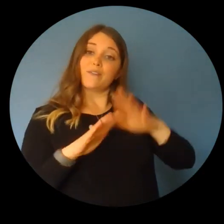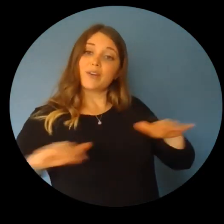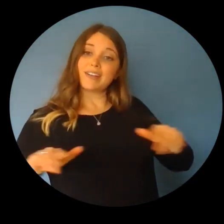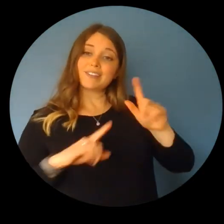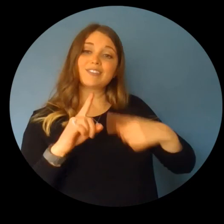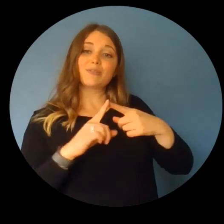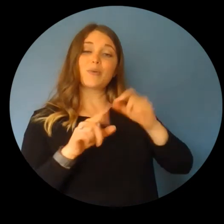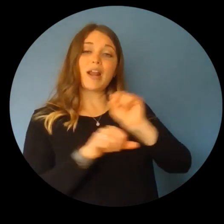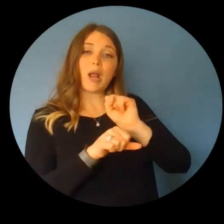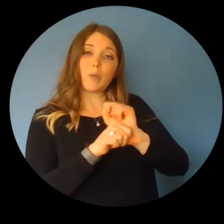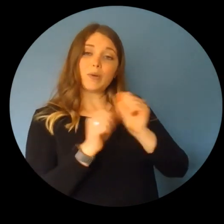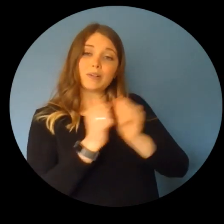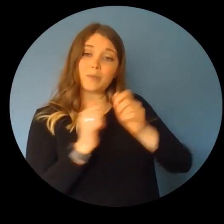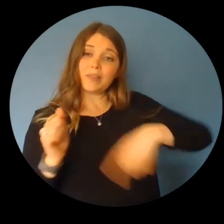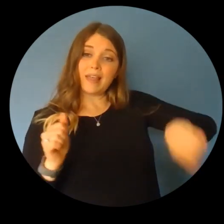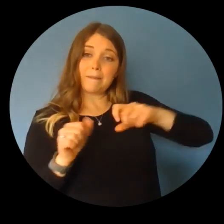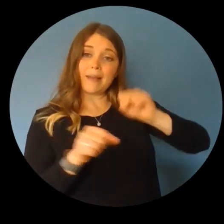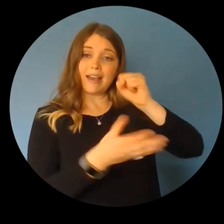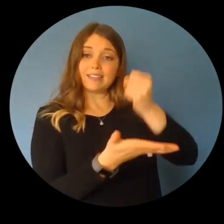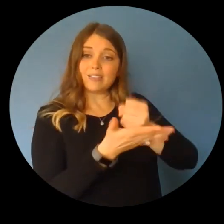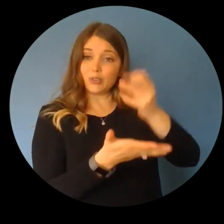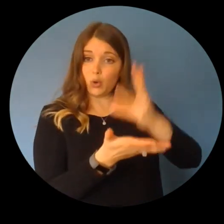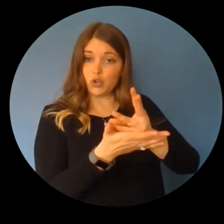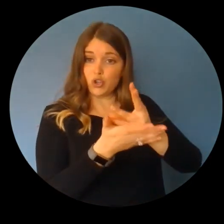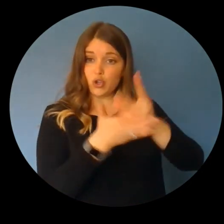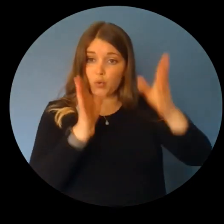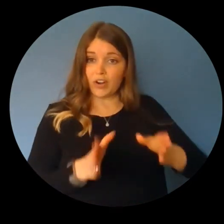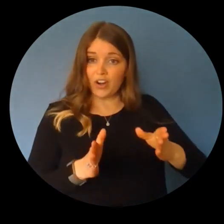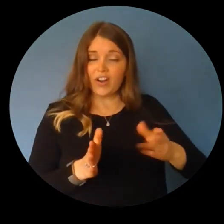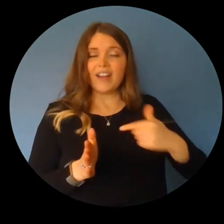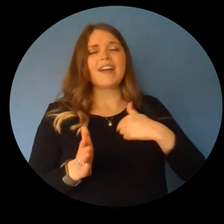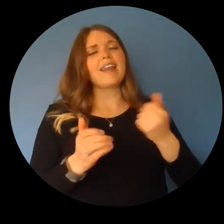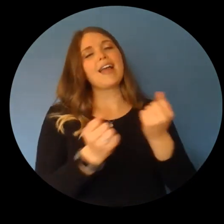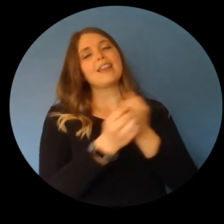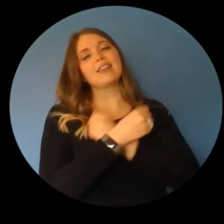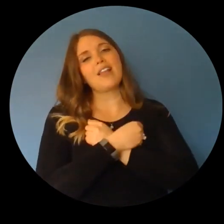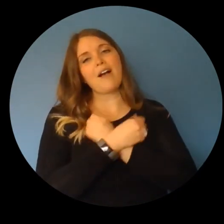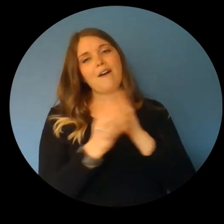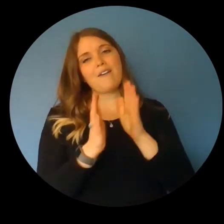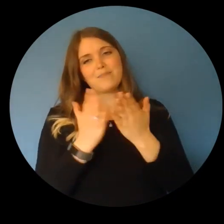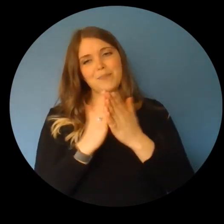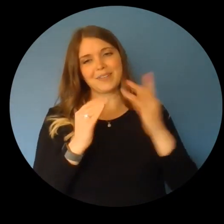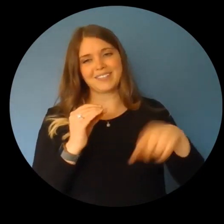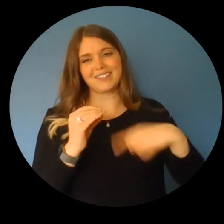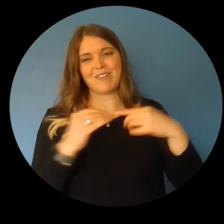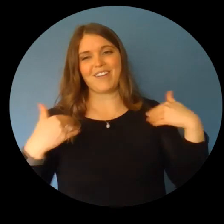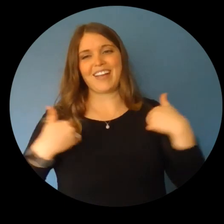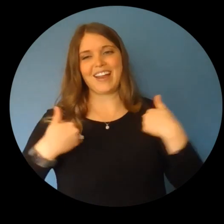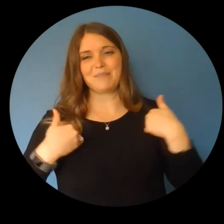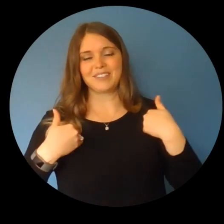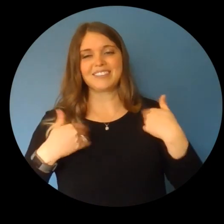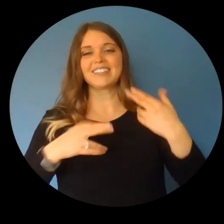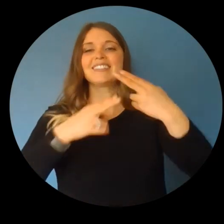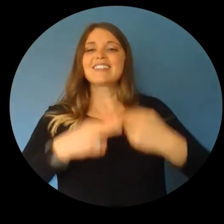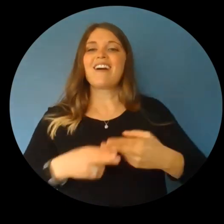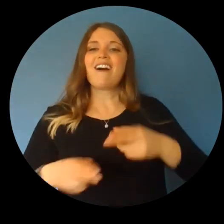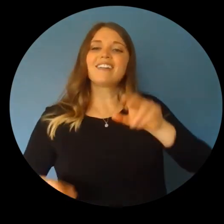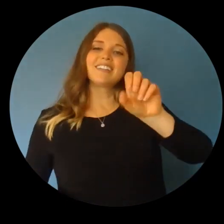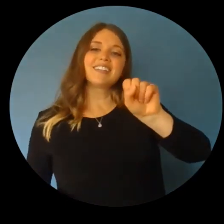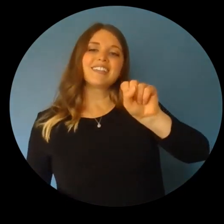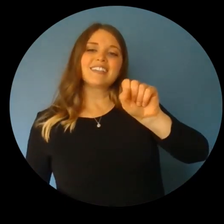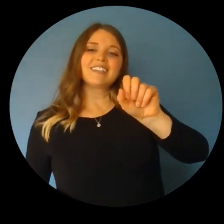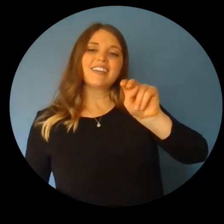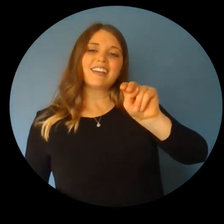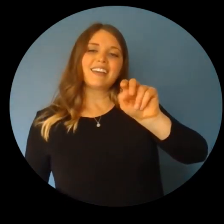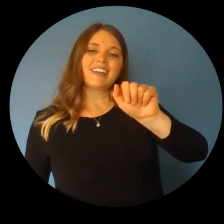social worker. And I love books about the animals. And this one is called Snail Started